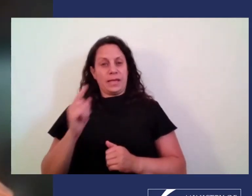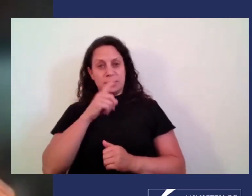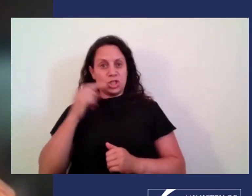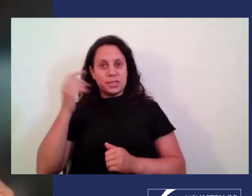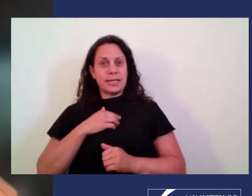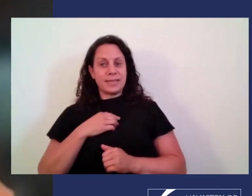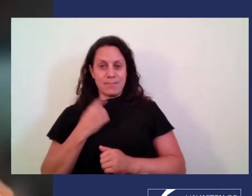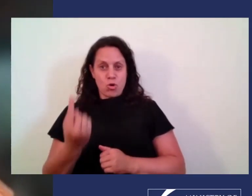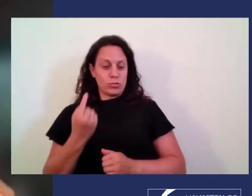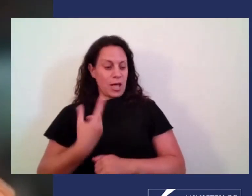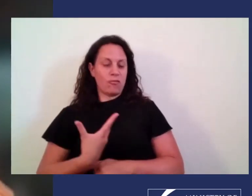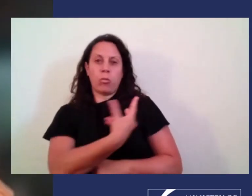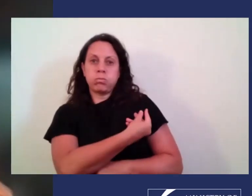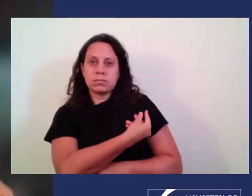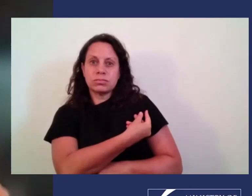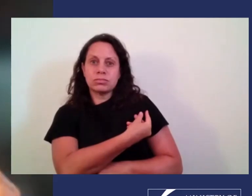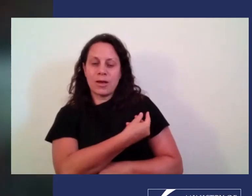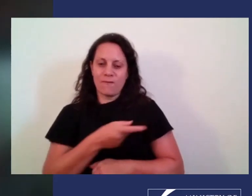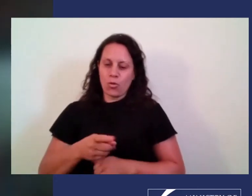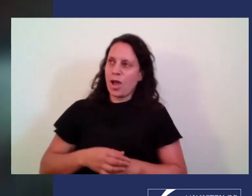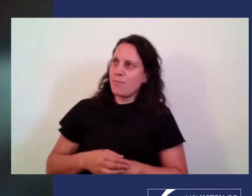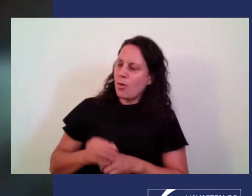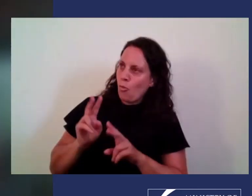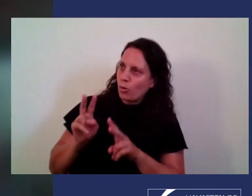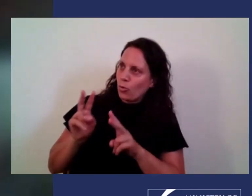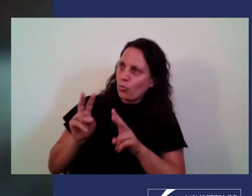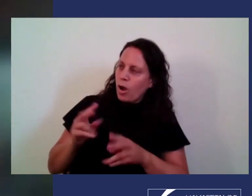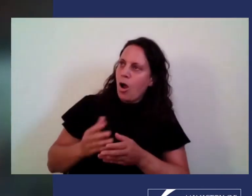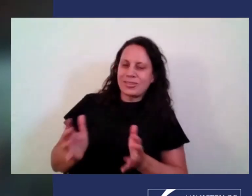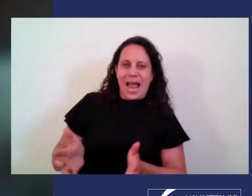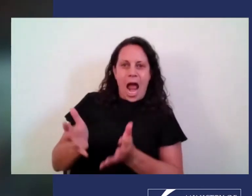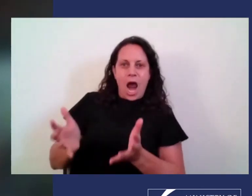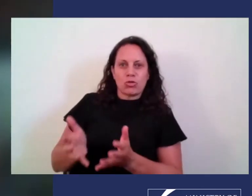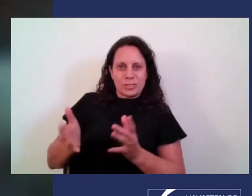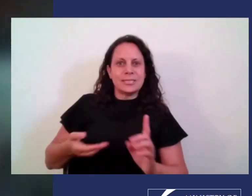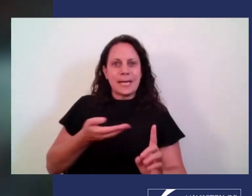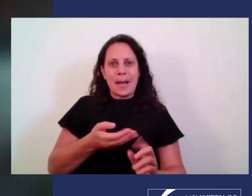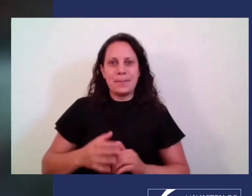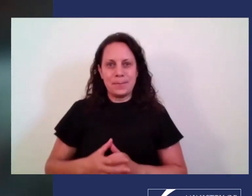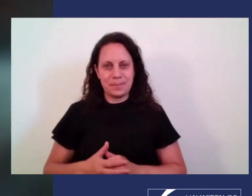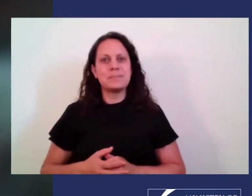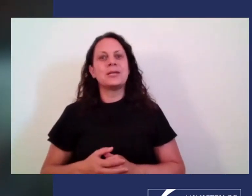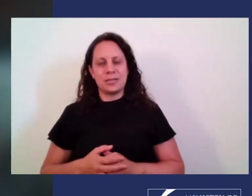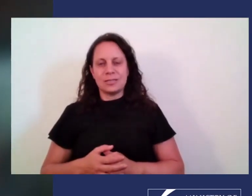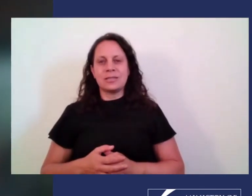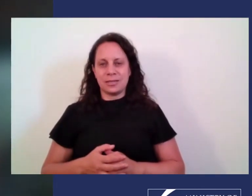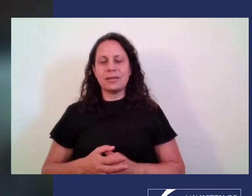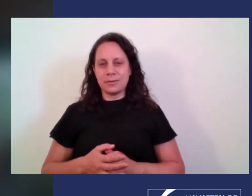a great sort of encouragement for him to have his vaccination as well. So I just would